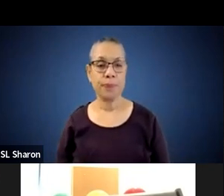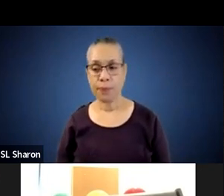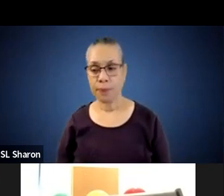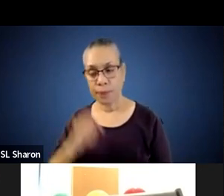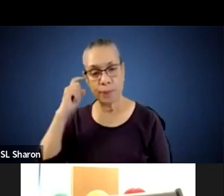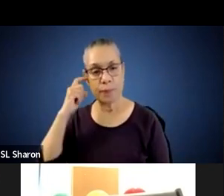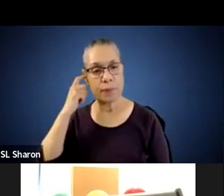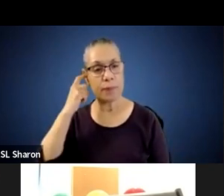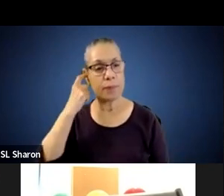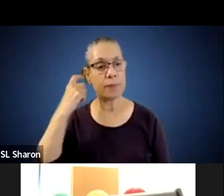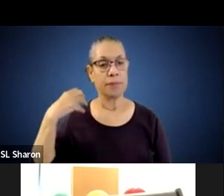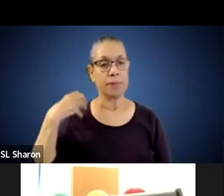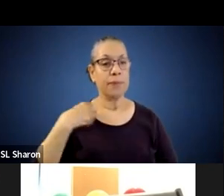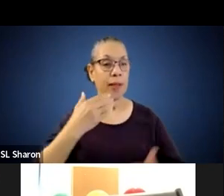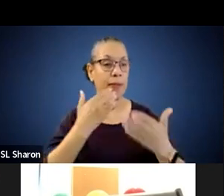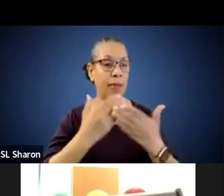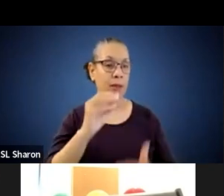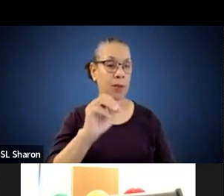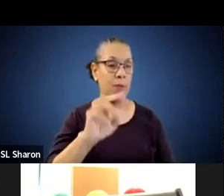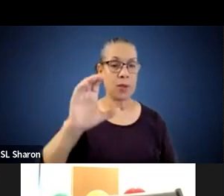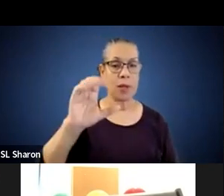thank you Mr Carteret Hernandez